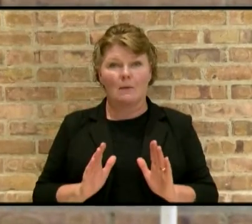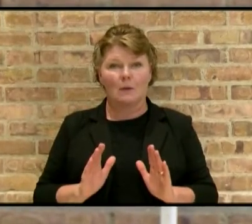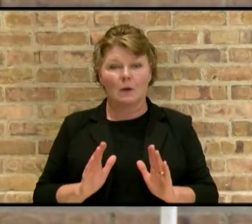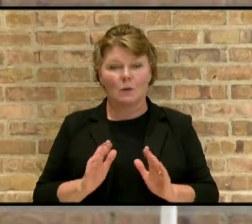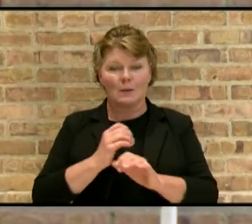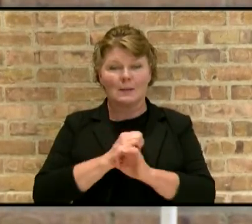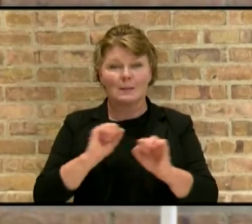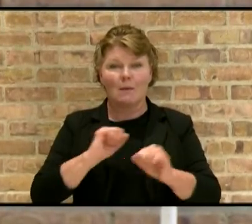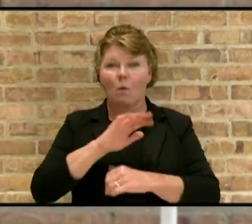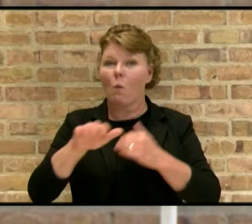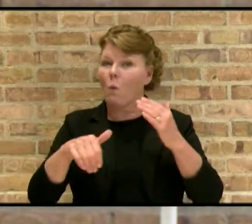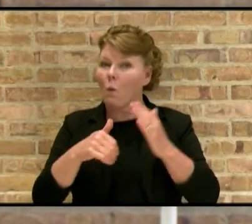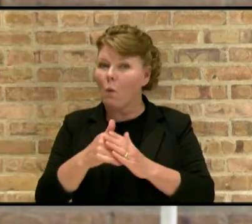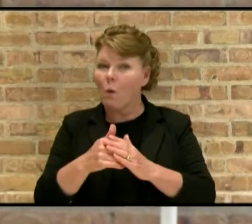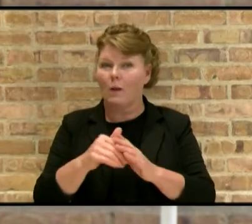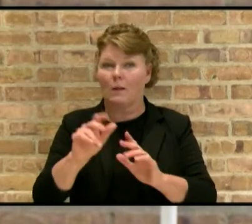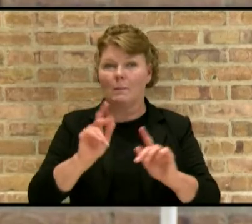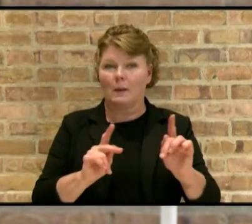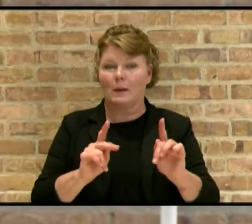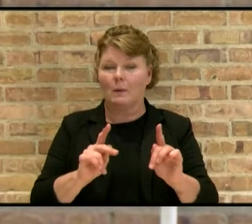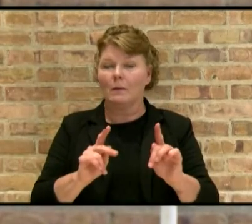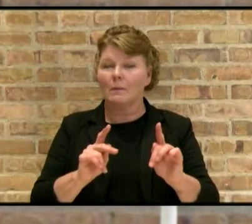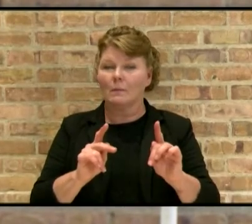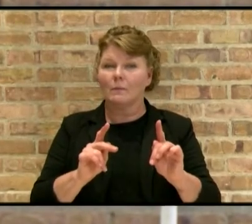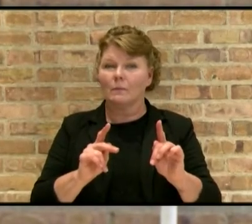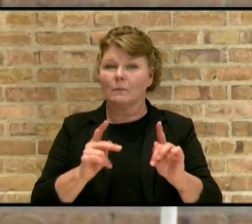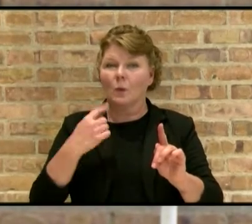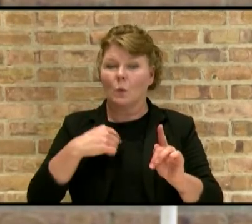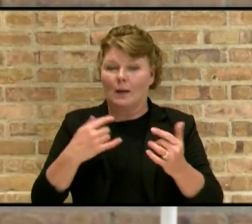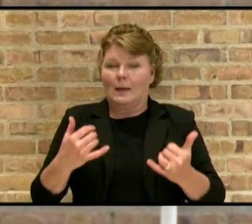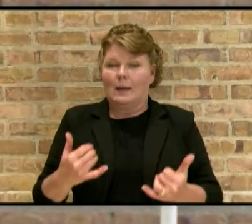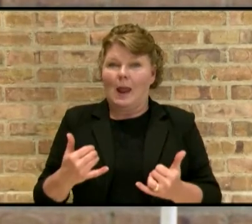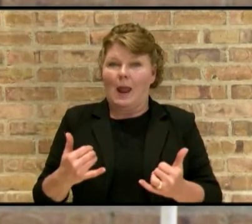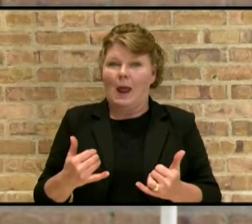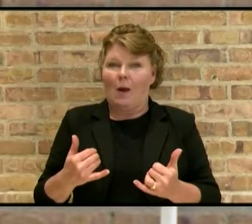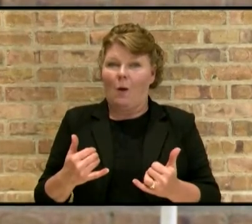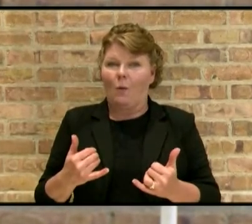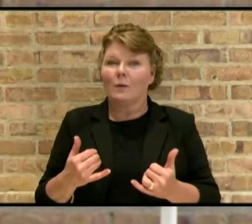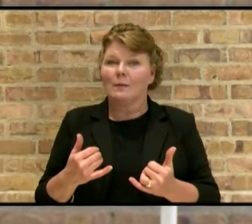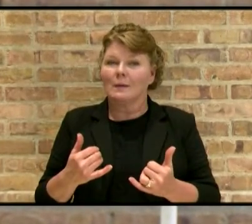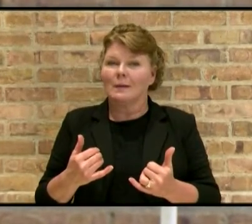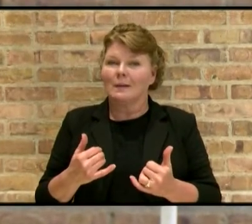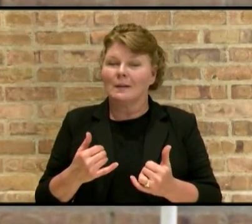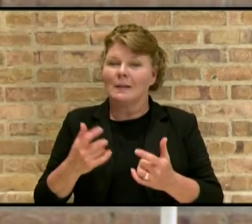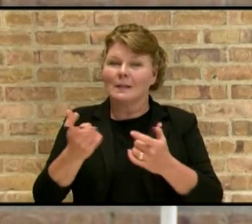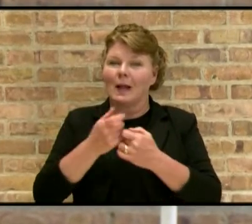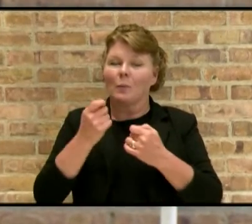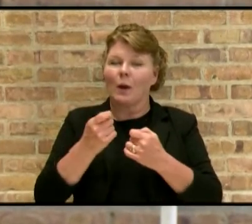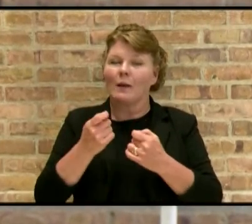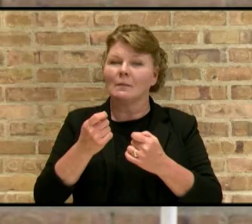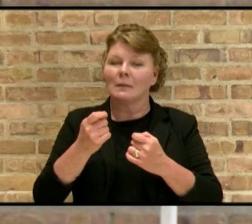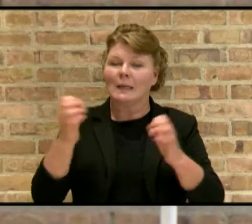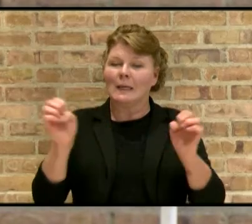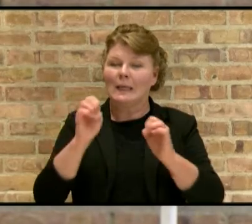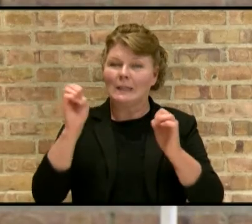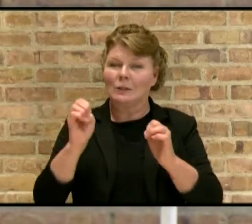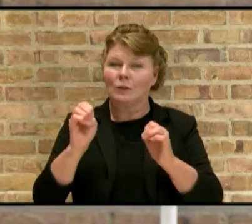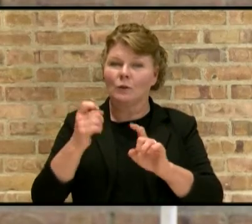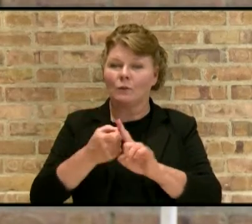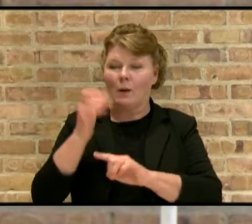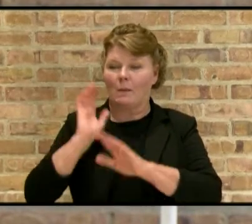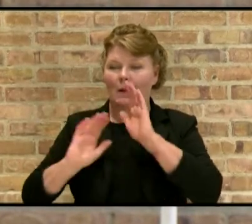Savior of all of the world, we also stand on this side of Easter's past, where we heard the fullness of